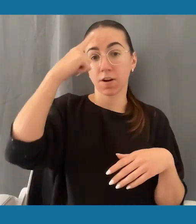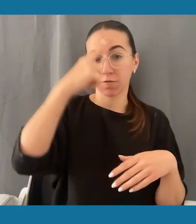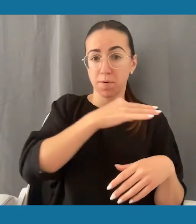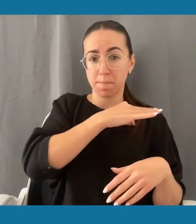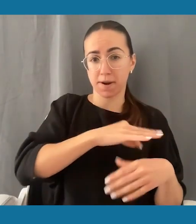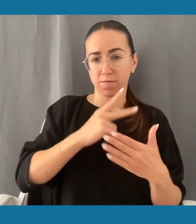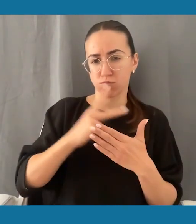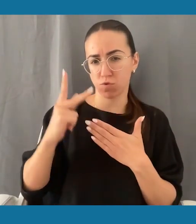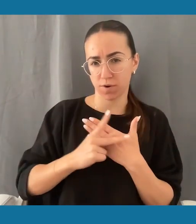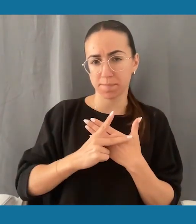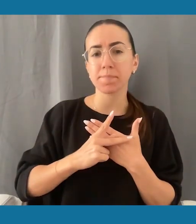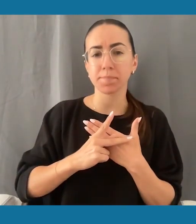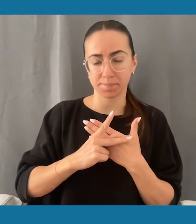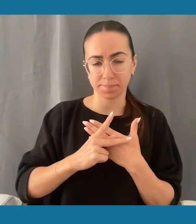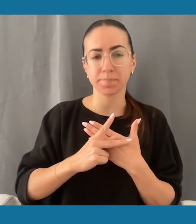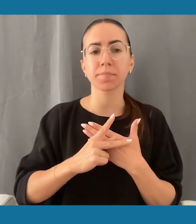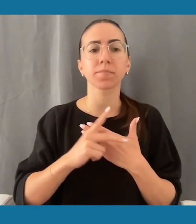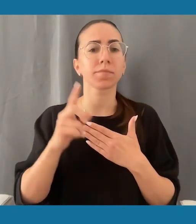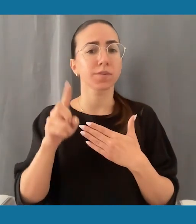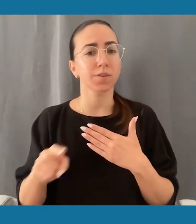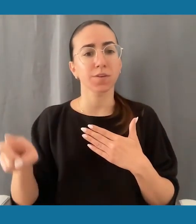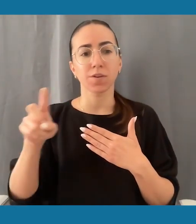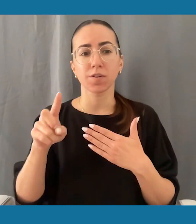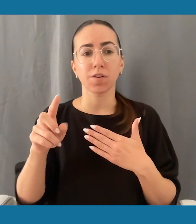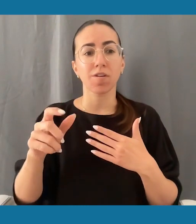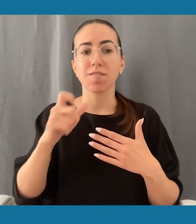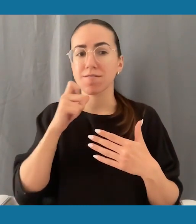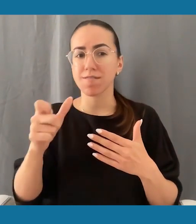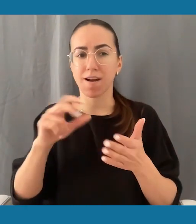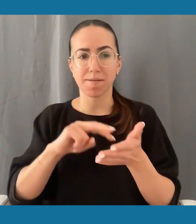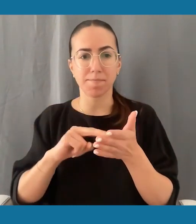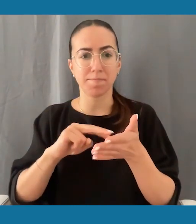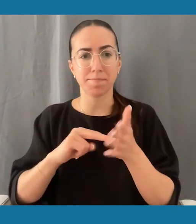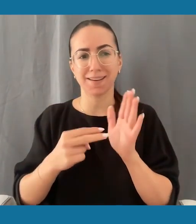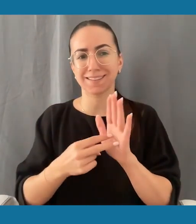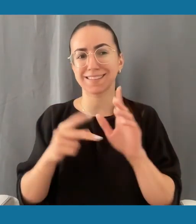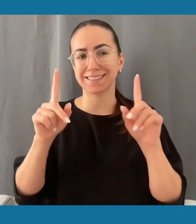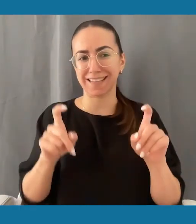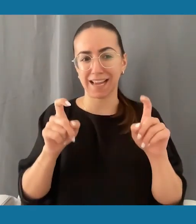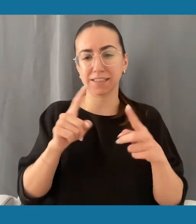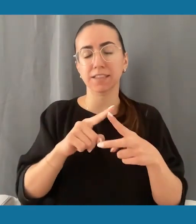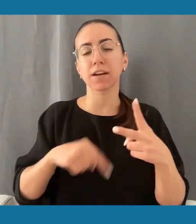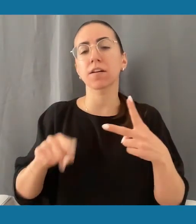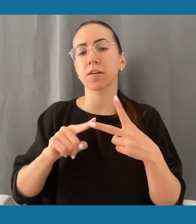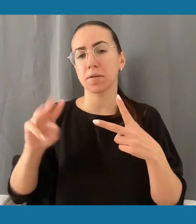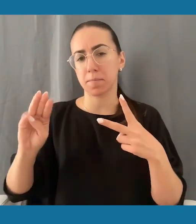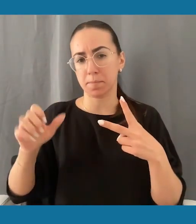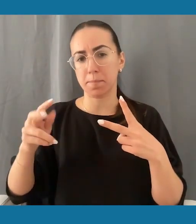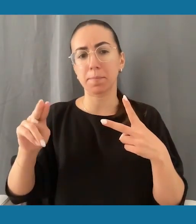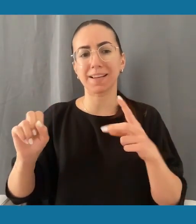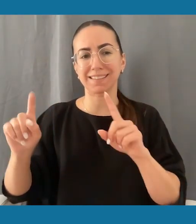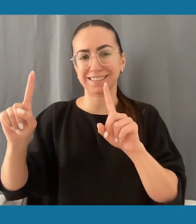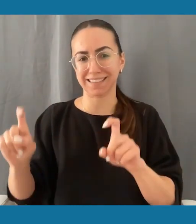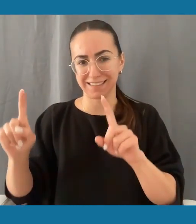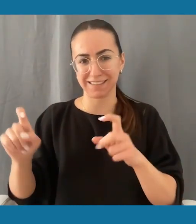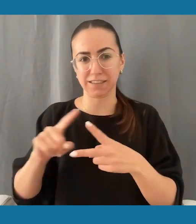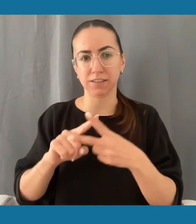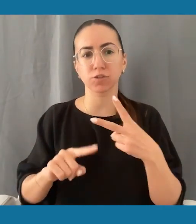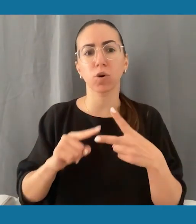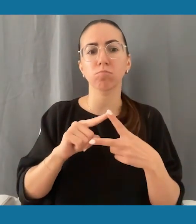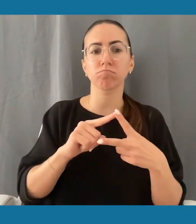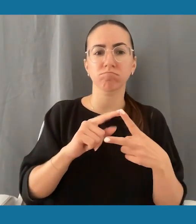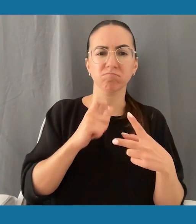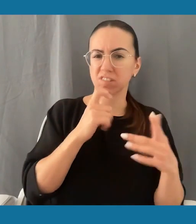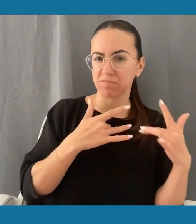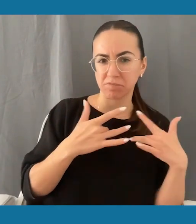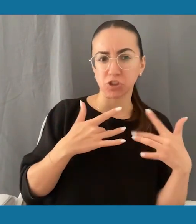benefit programs that are non-means tested and those which are means tested.